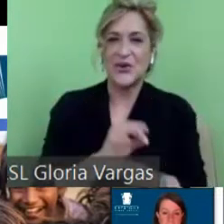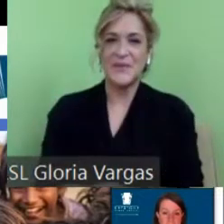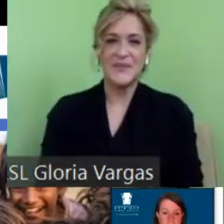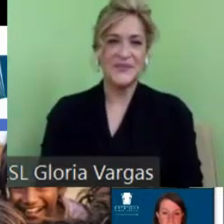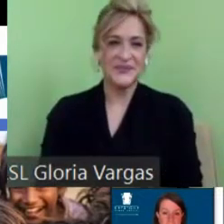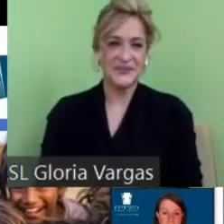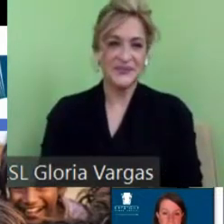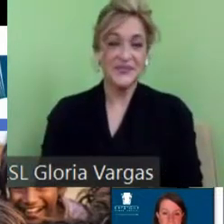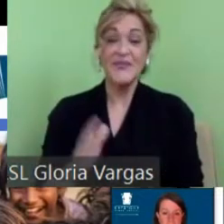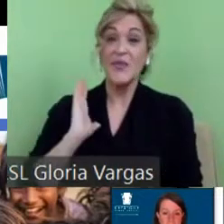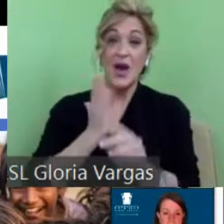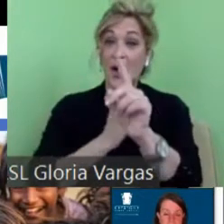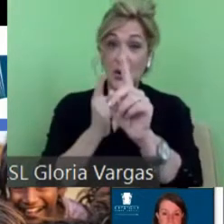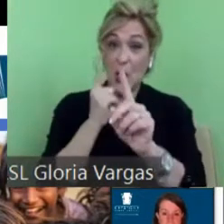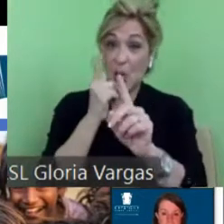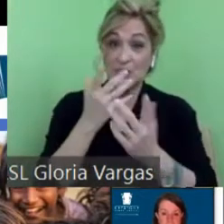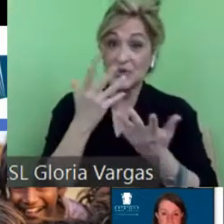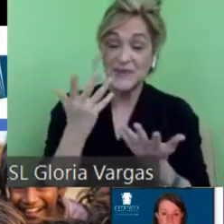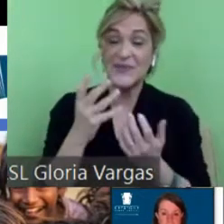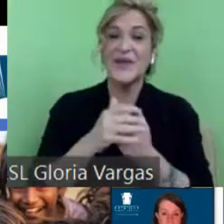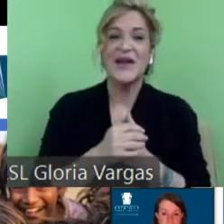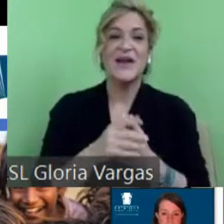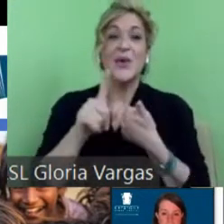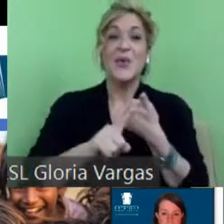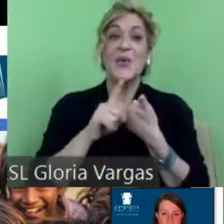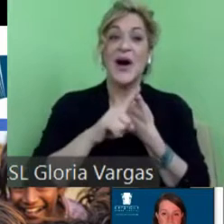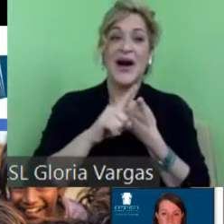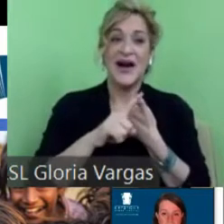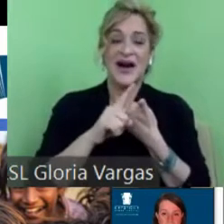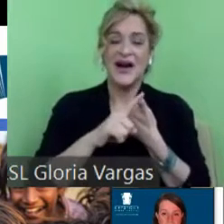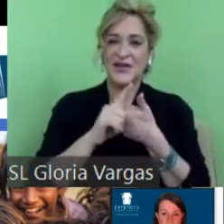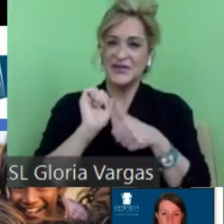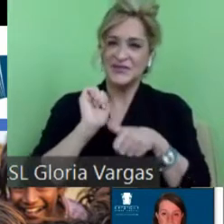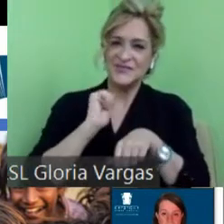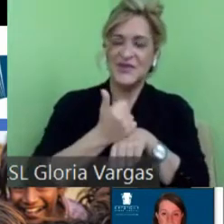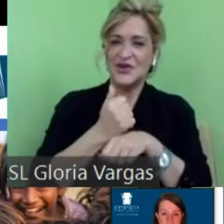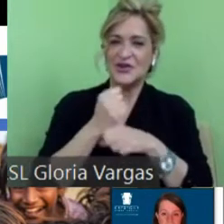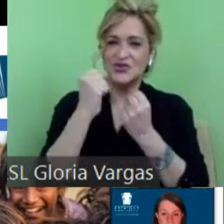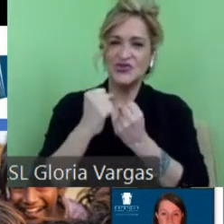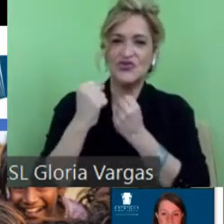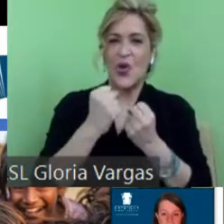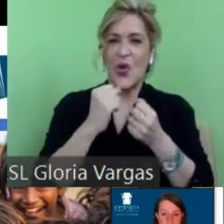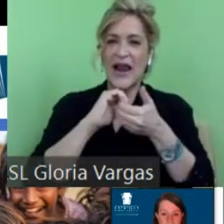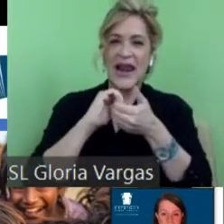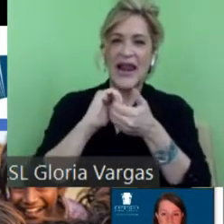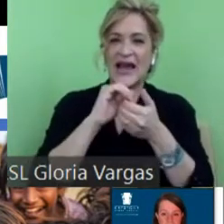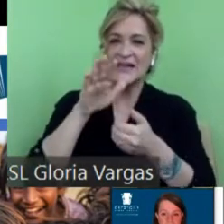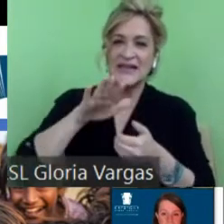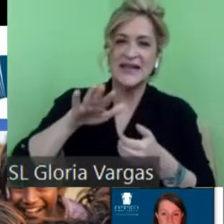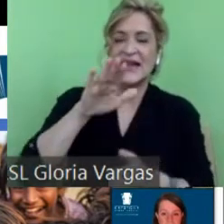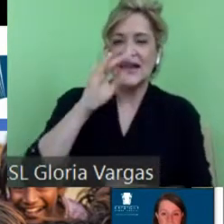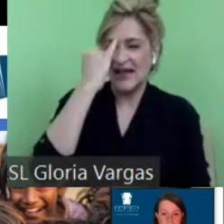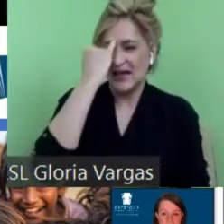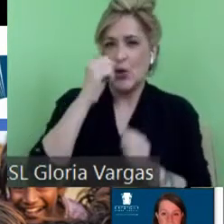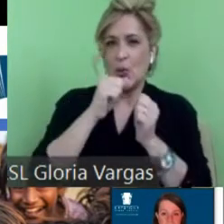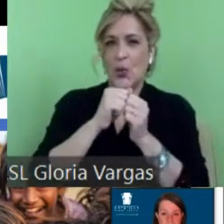Our goals are to, one, forge strong alliances across India with leading edge